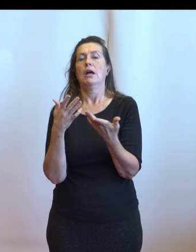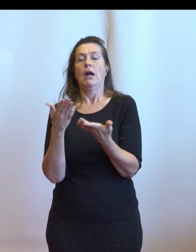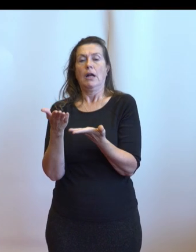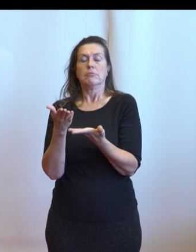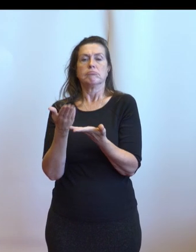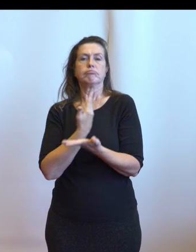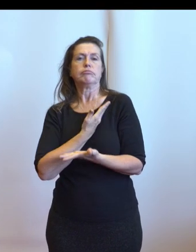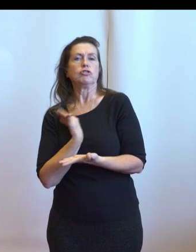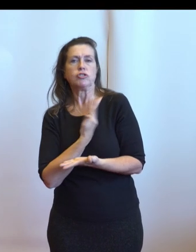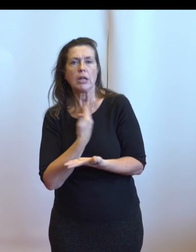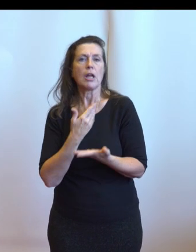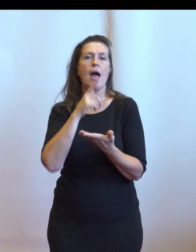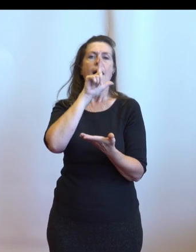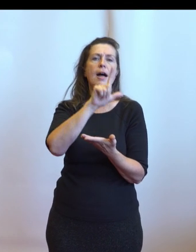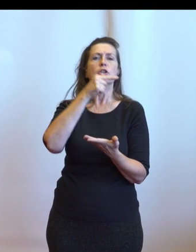LGBT,